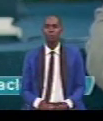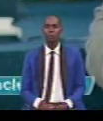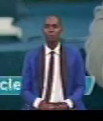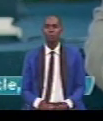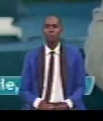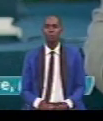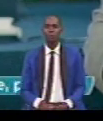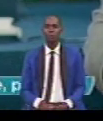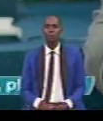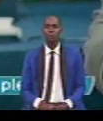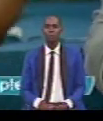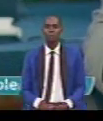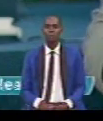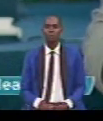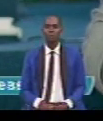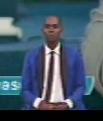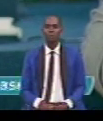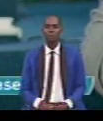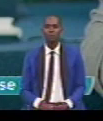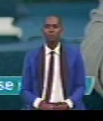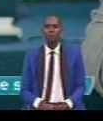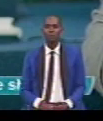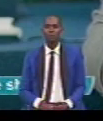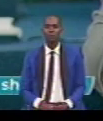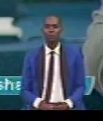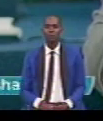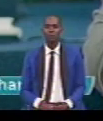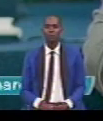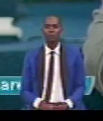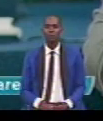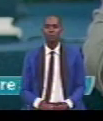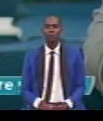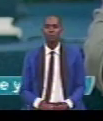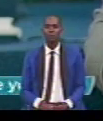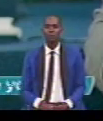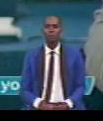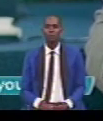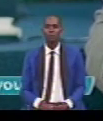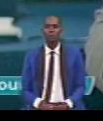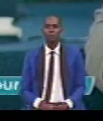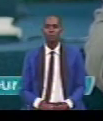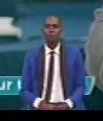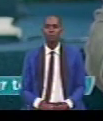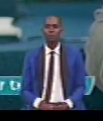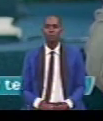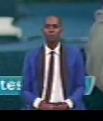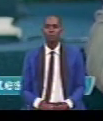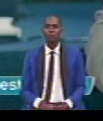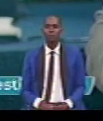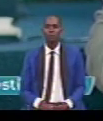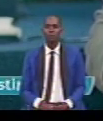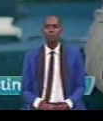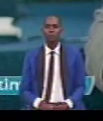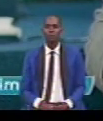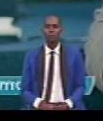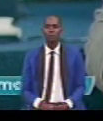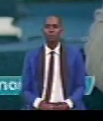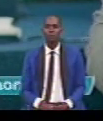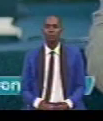following morning we went back kulwansha na yashta na matebela mzcbc